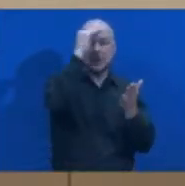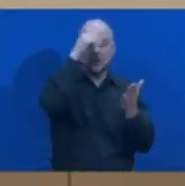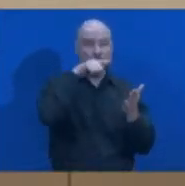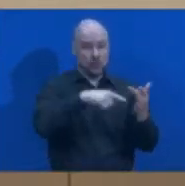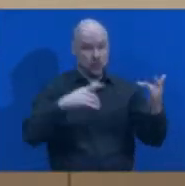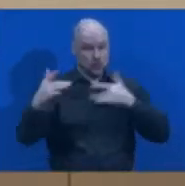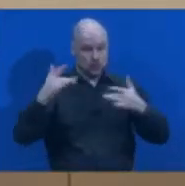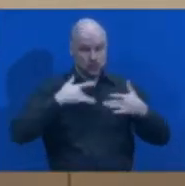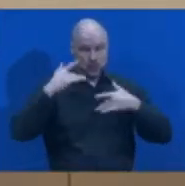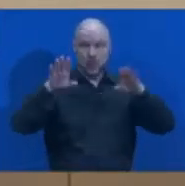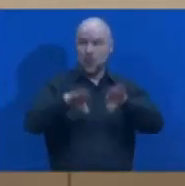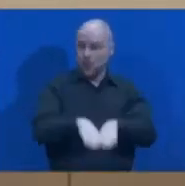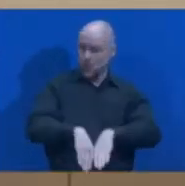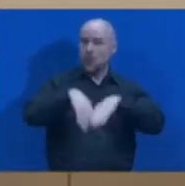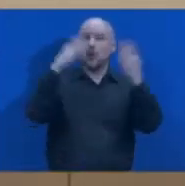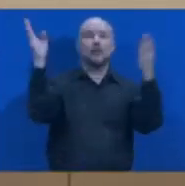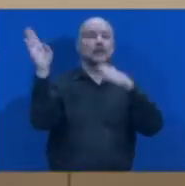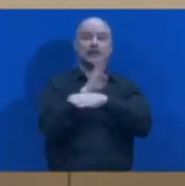Carolina?